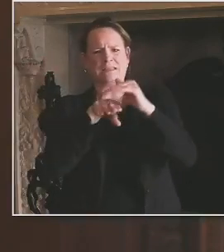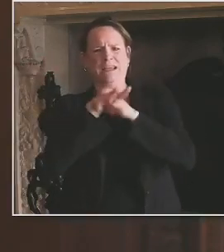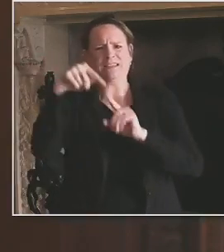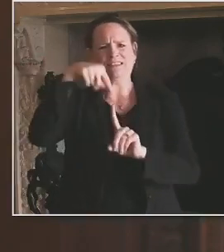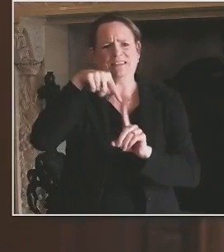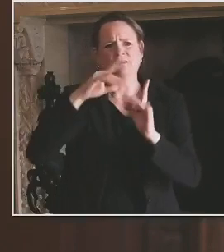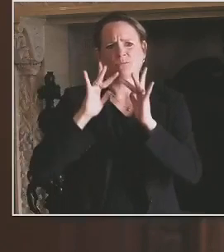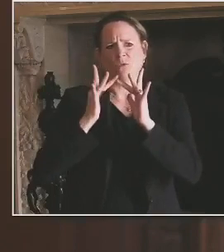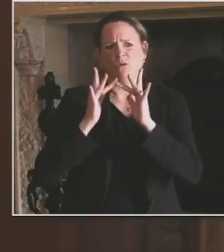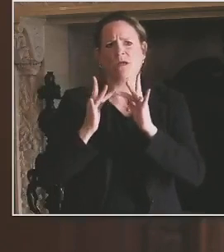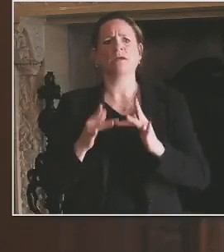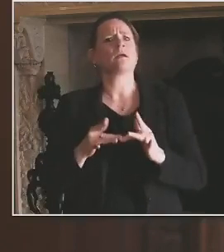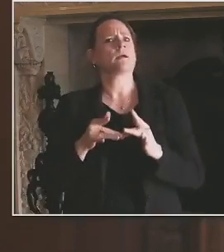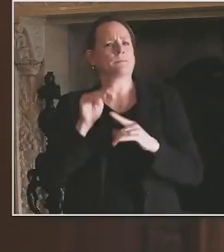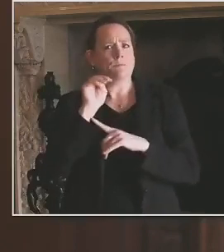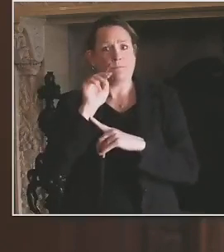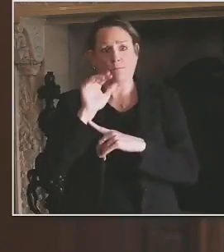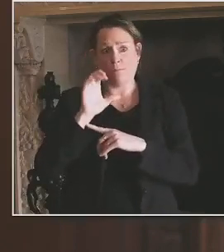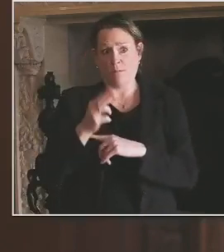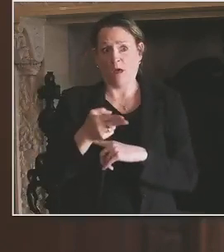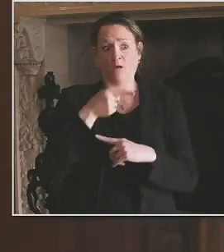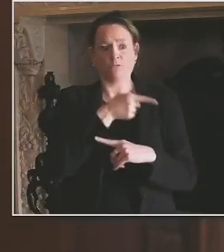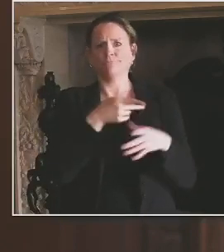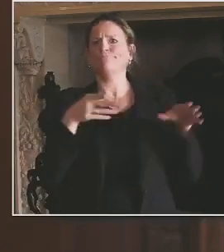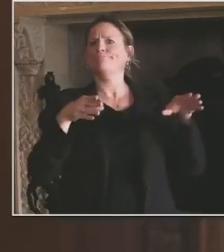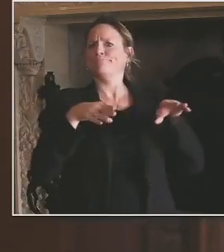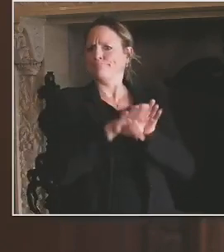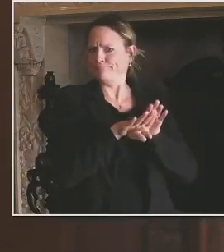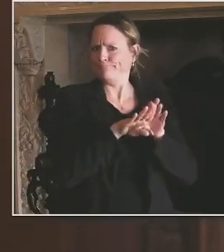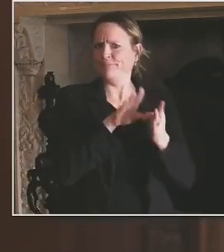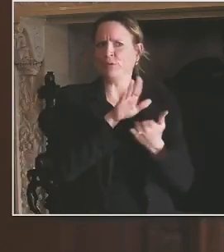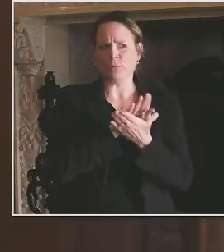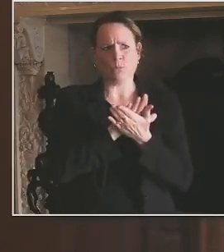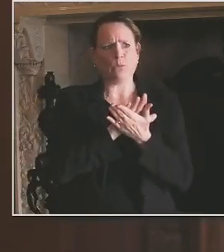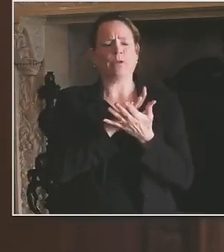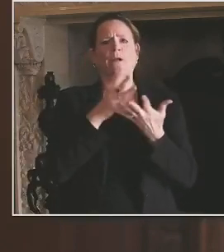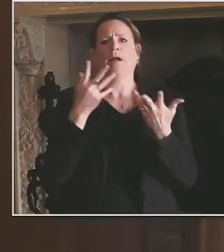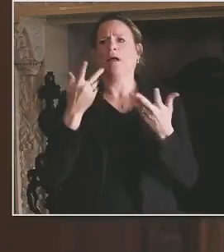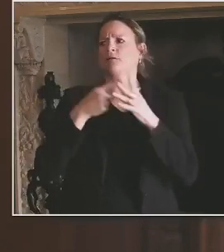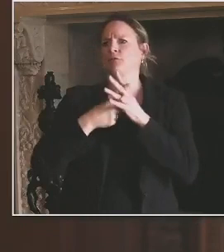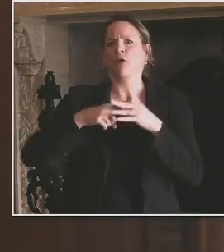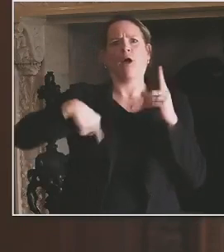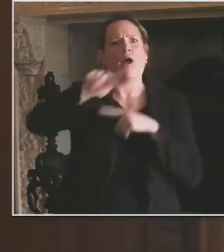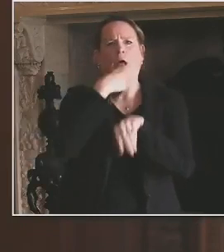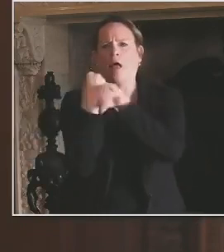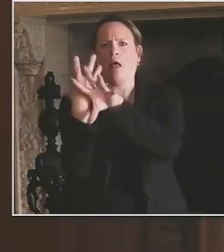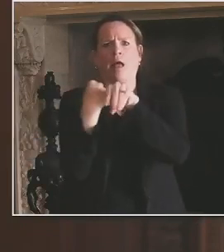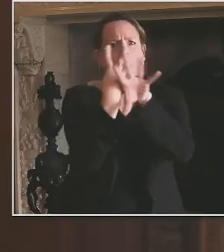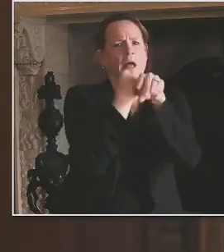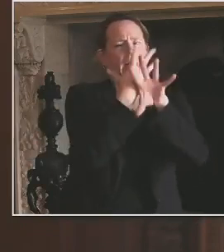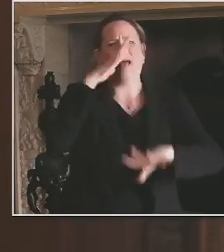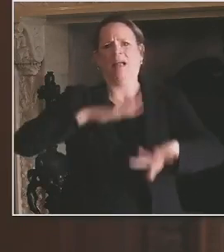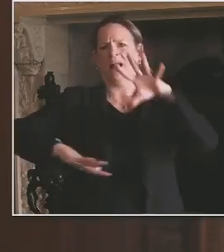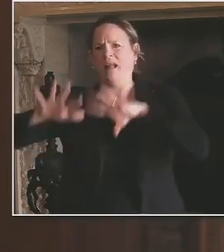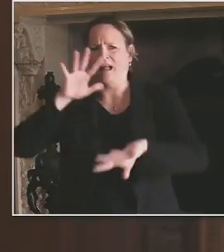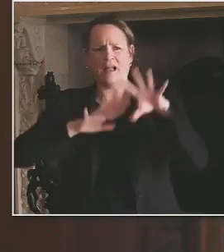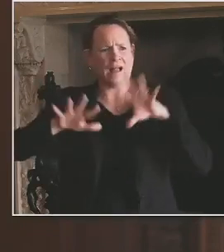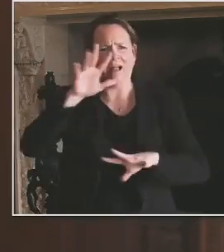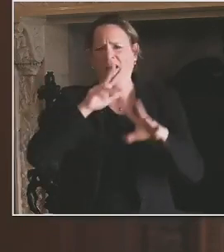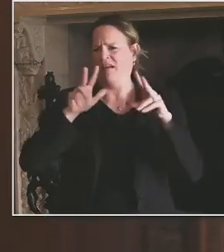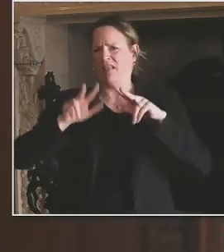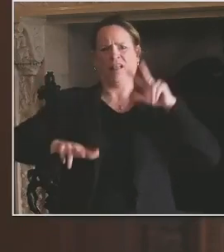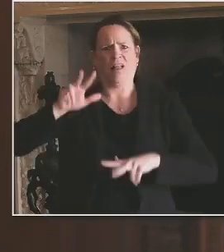began working remotely, we changed how we live, work, and learn in order to adapt to this virus, which has highlighted